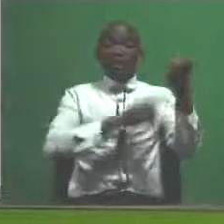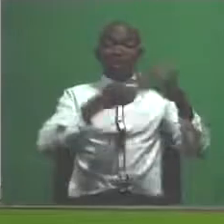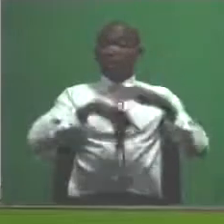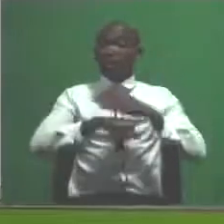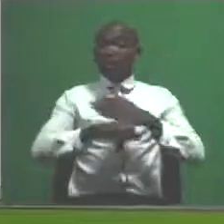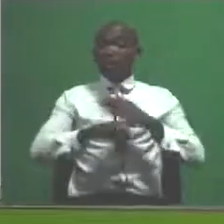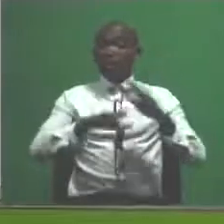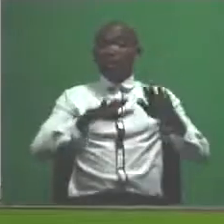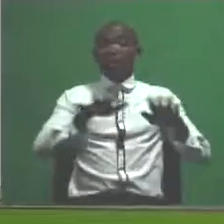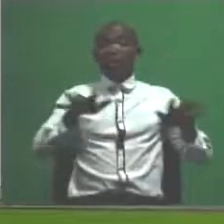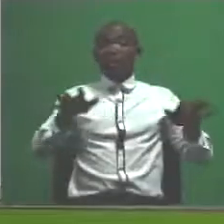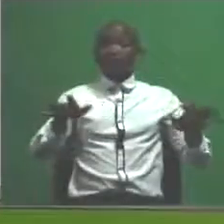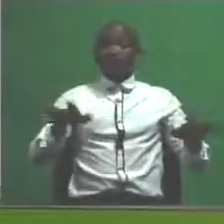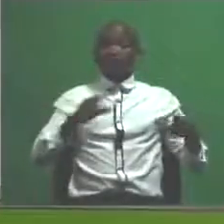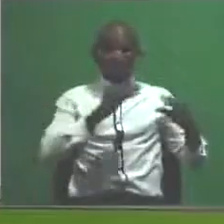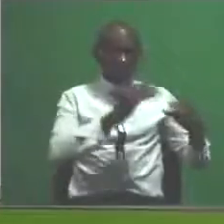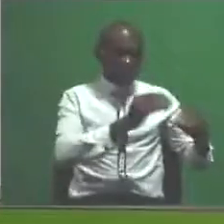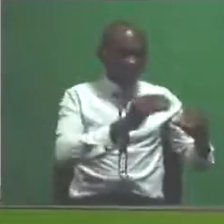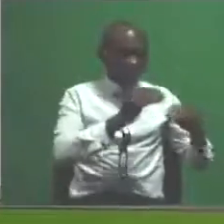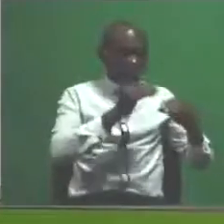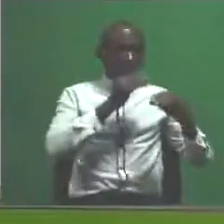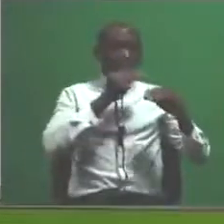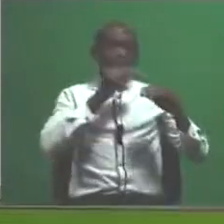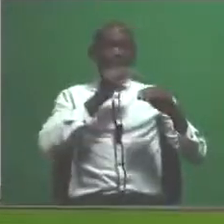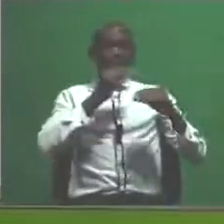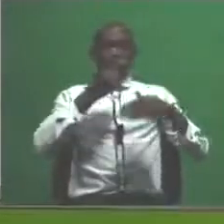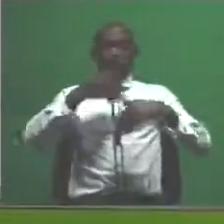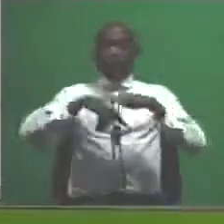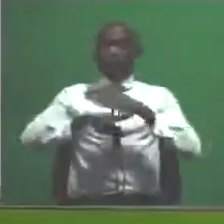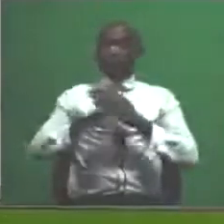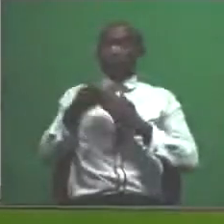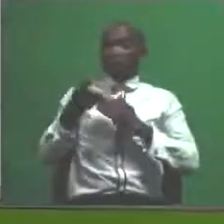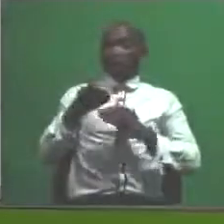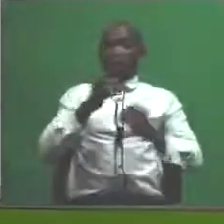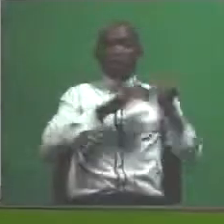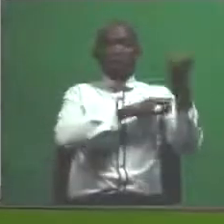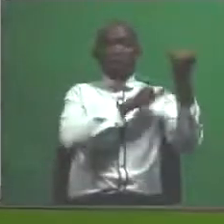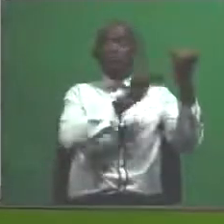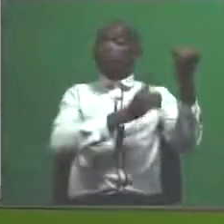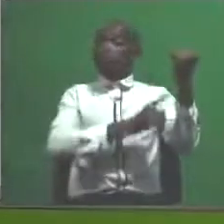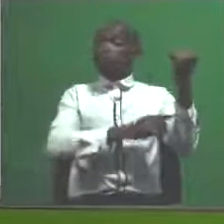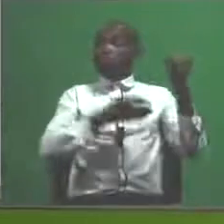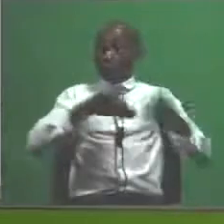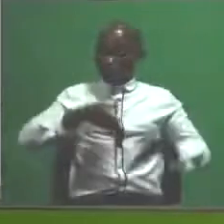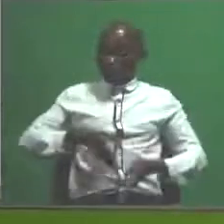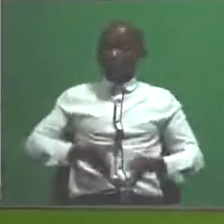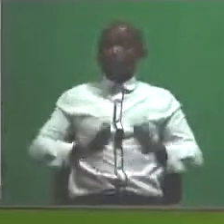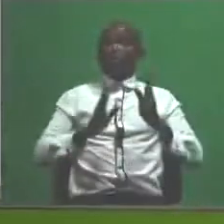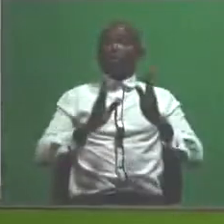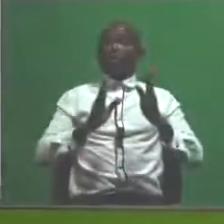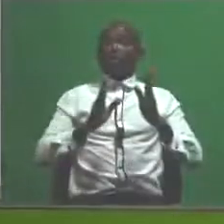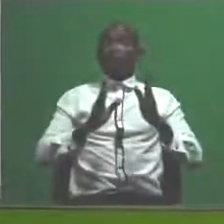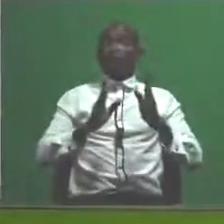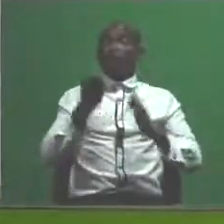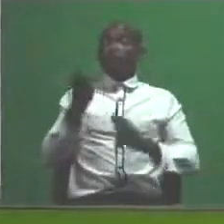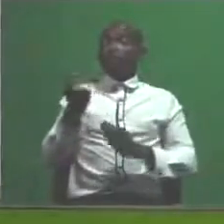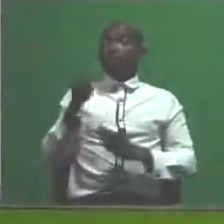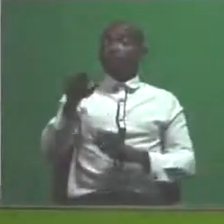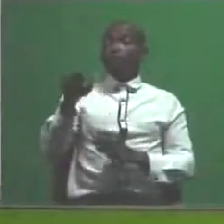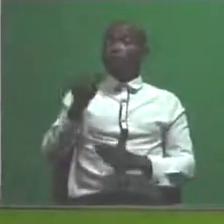more energy in the product side compared to the reactant side. And this is what we